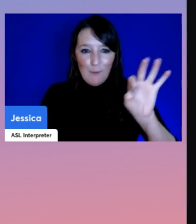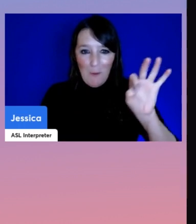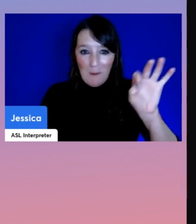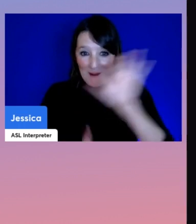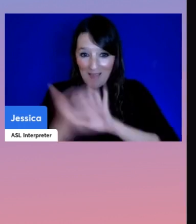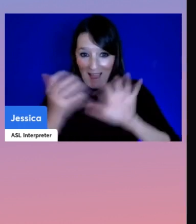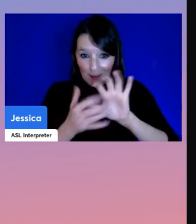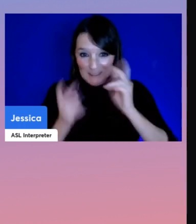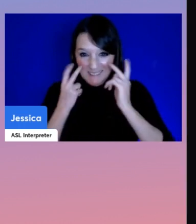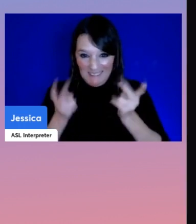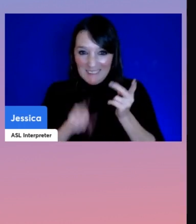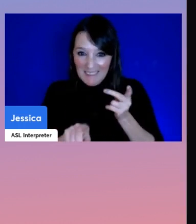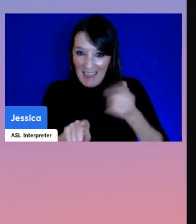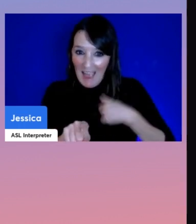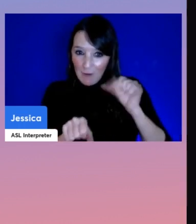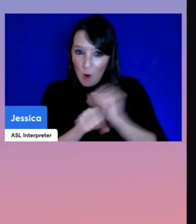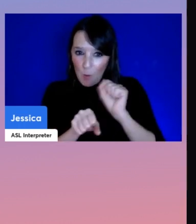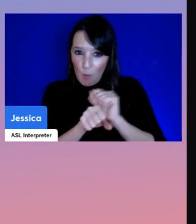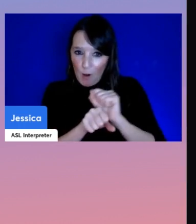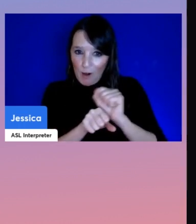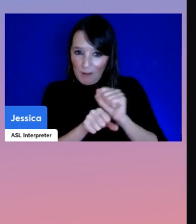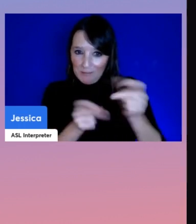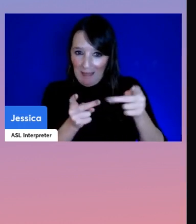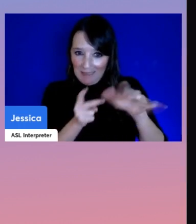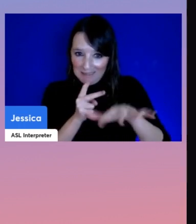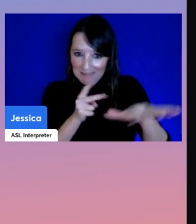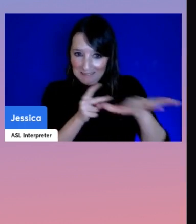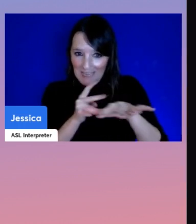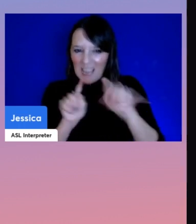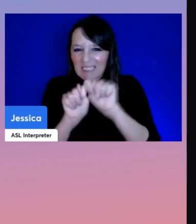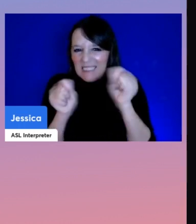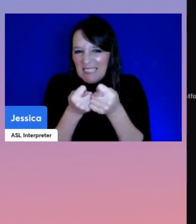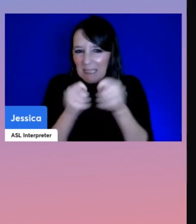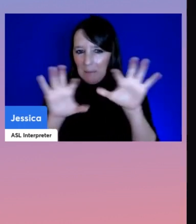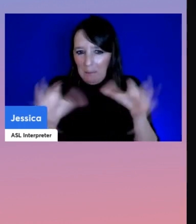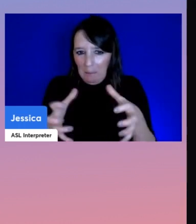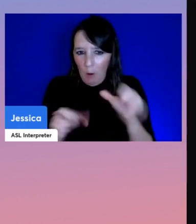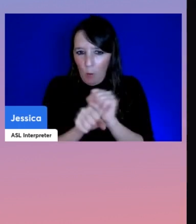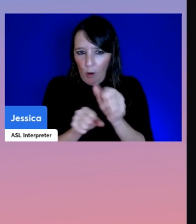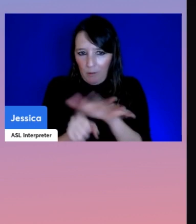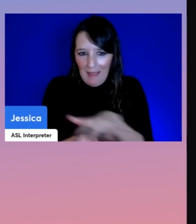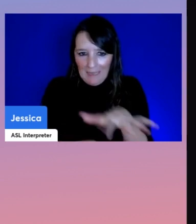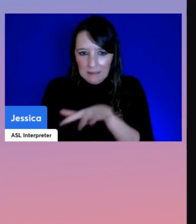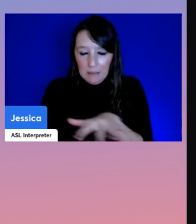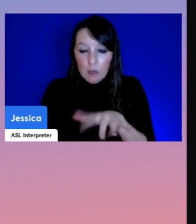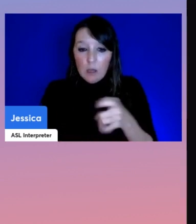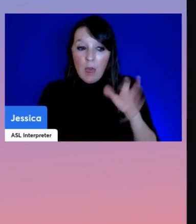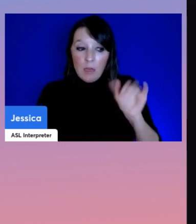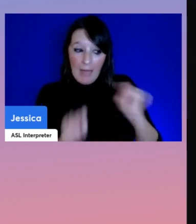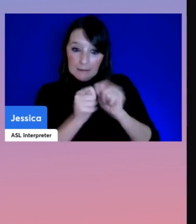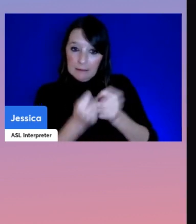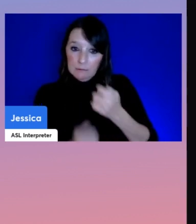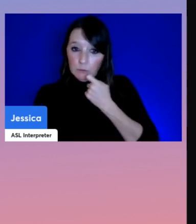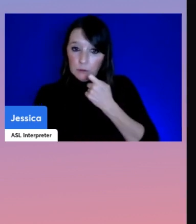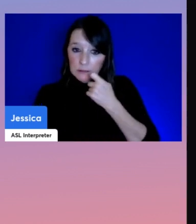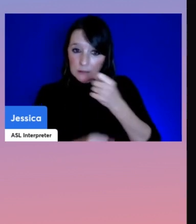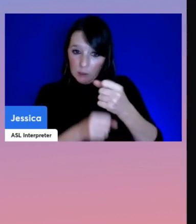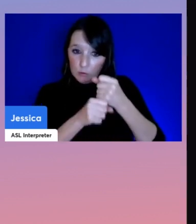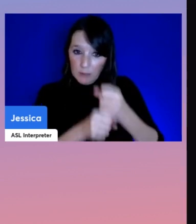that I have a workspace. So this is a team workspace. And they have recently created some